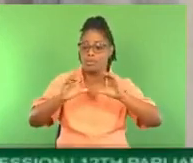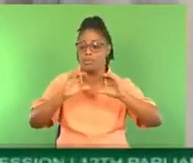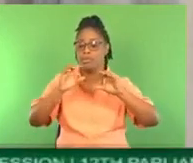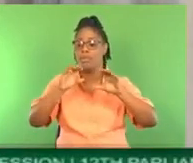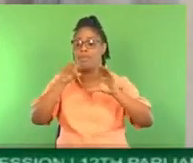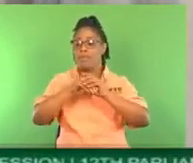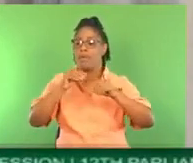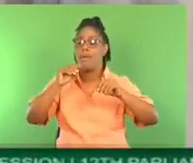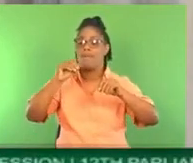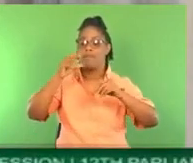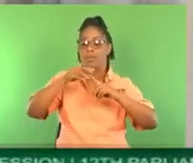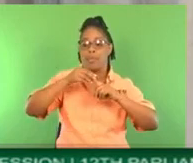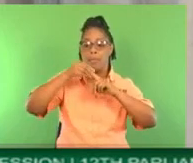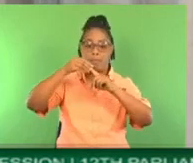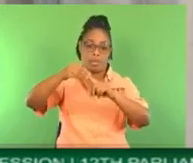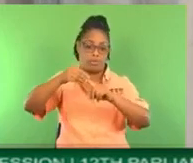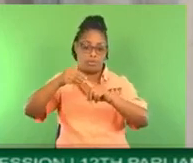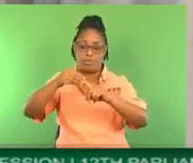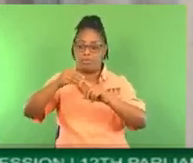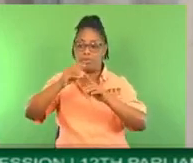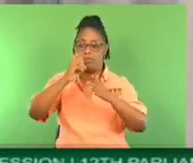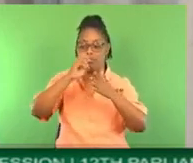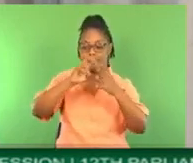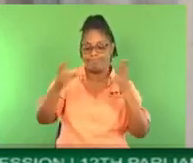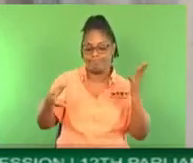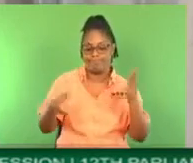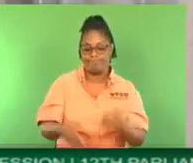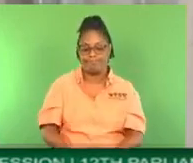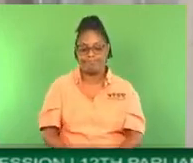agencies and departments.